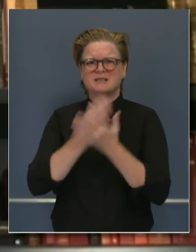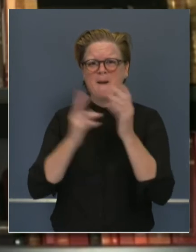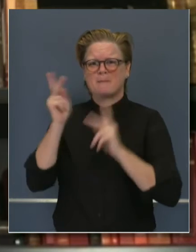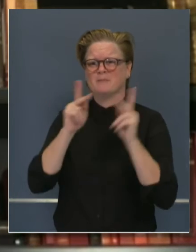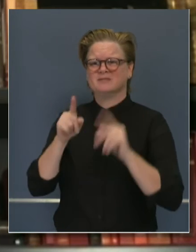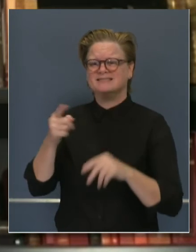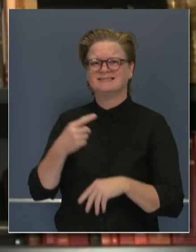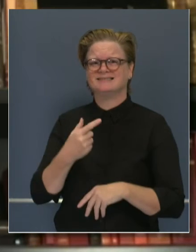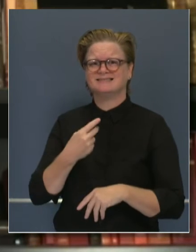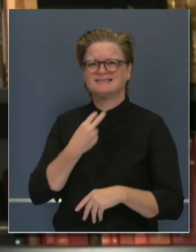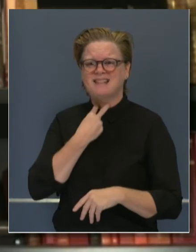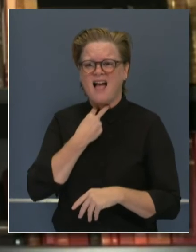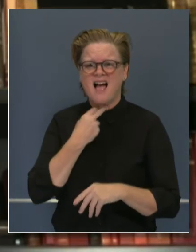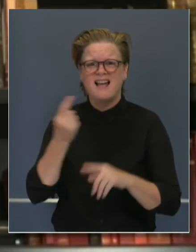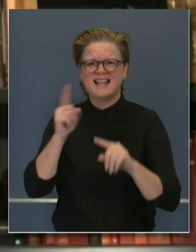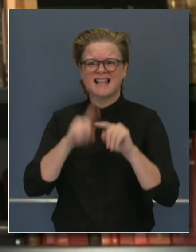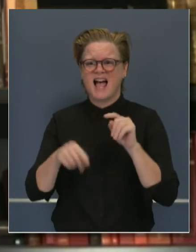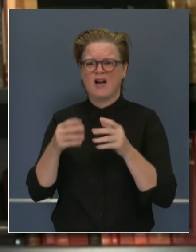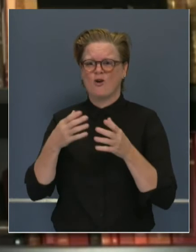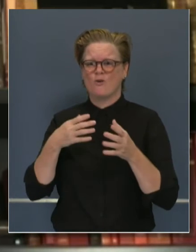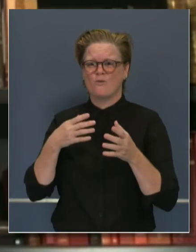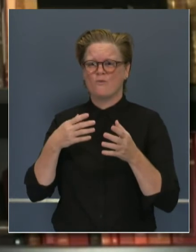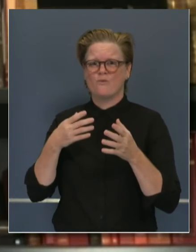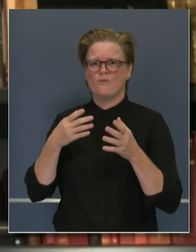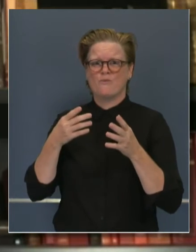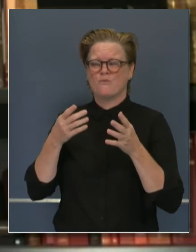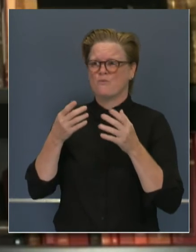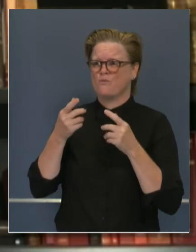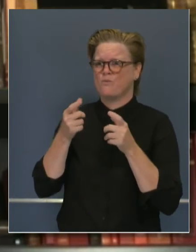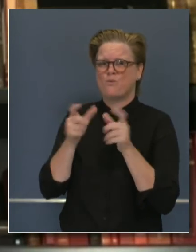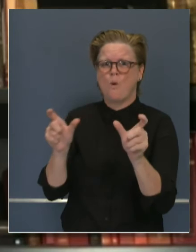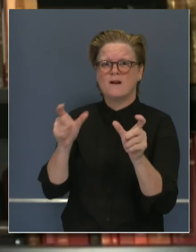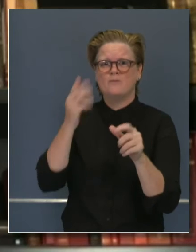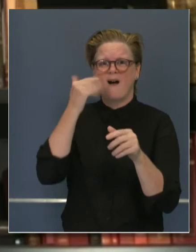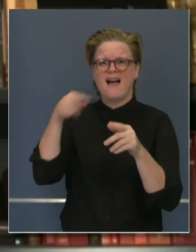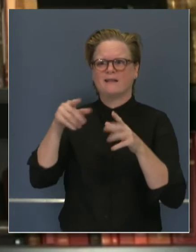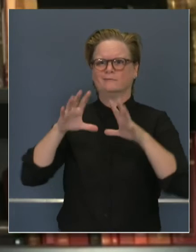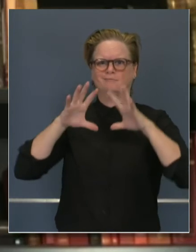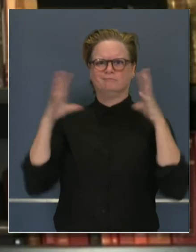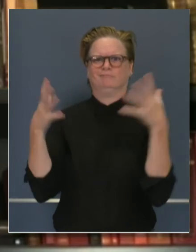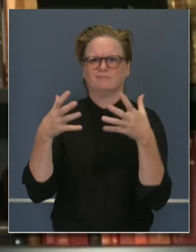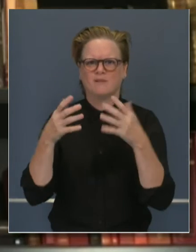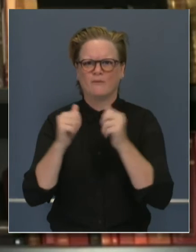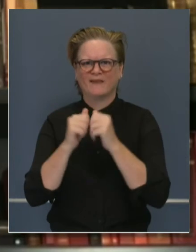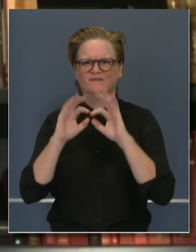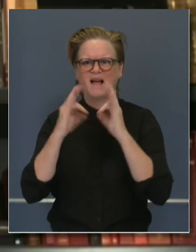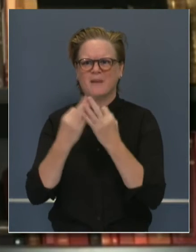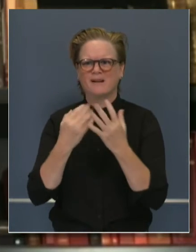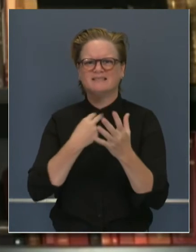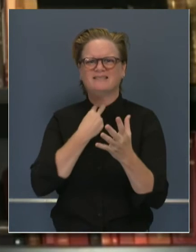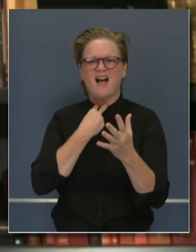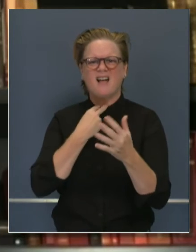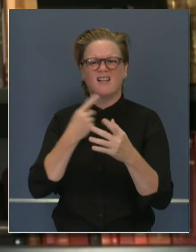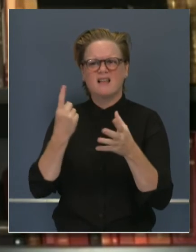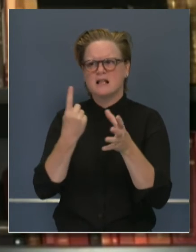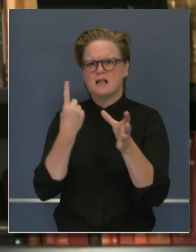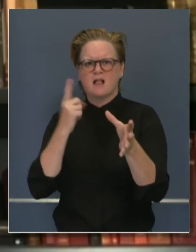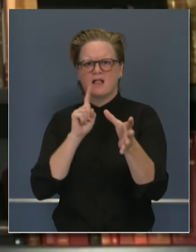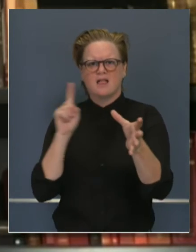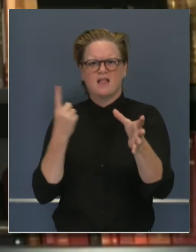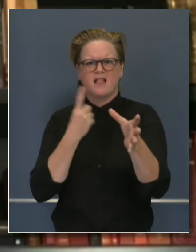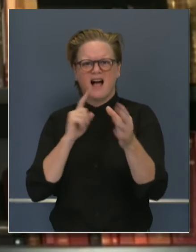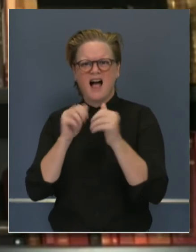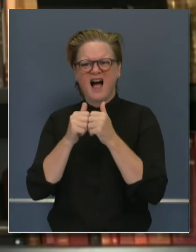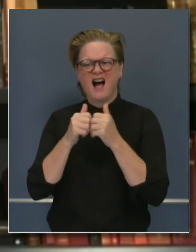their care. At the same time, we are encouraging them to isolate and quarantine. That's why we have put out many, many